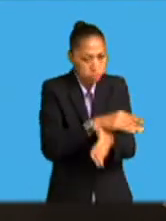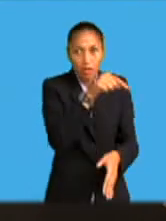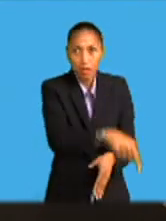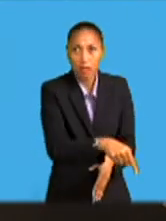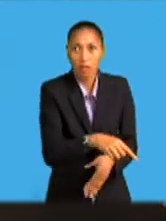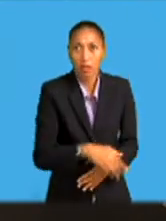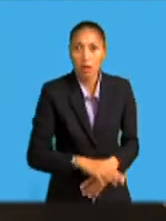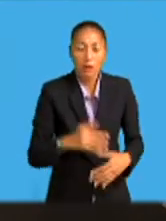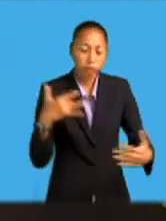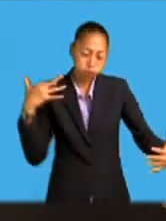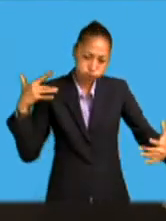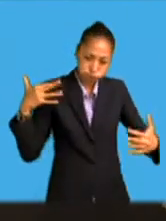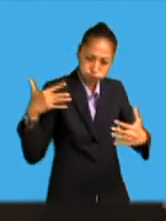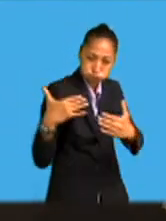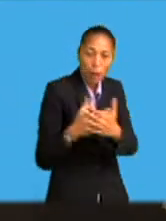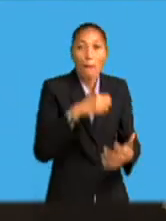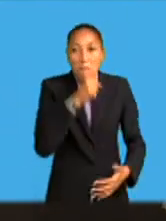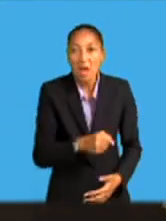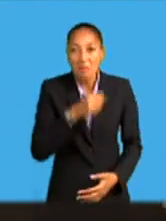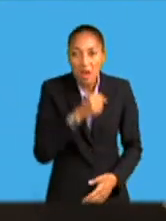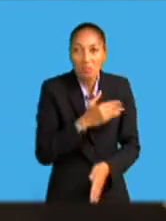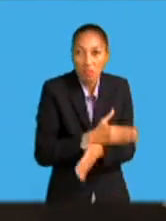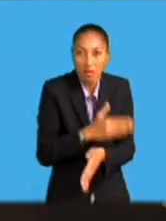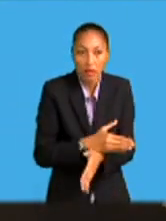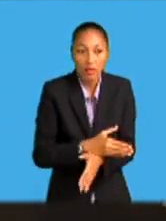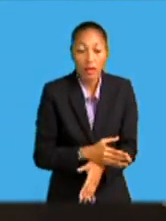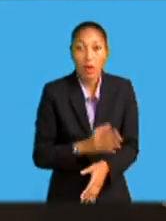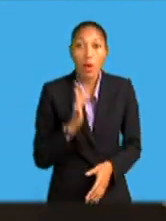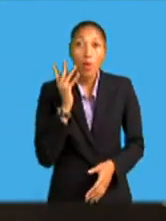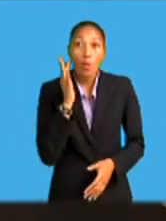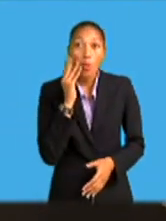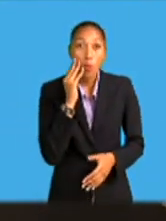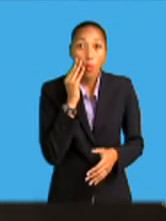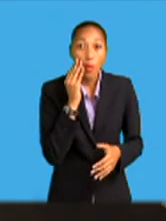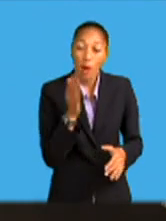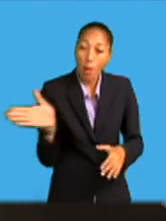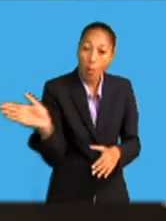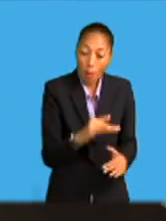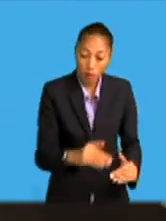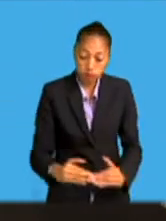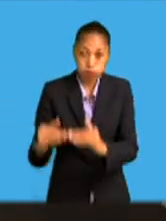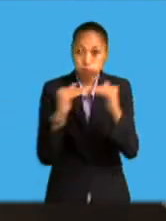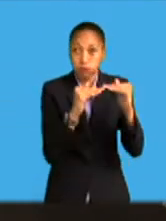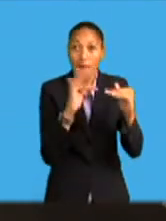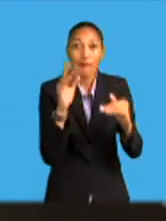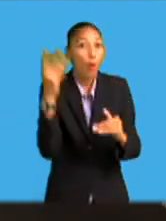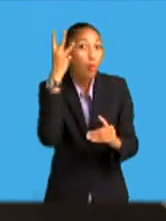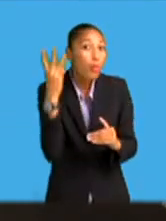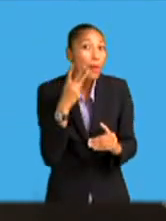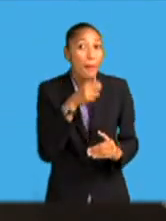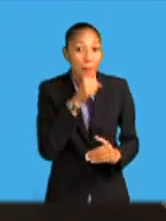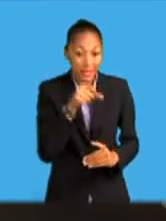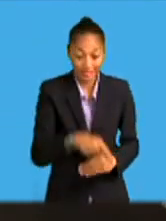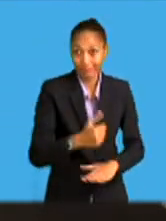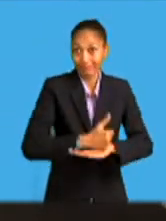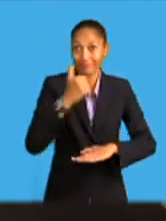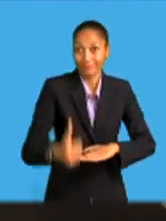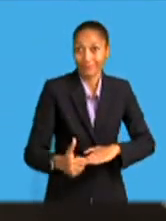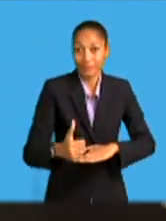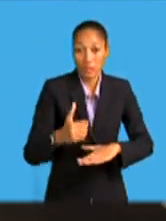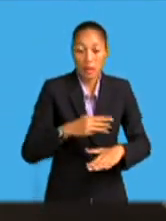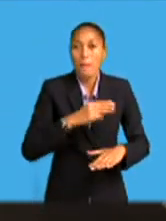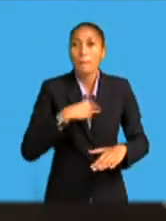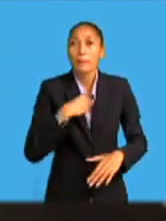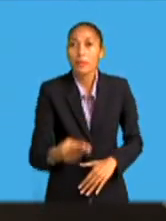a long period of time. Since the consistent prioritization of gender equality by this government, the